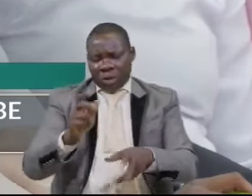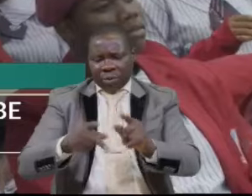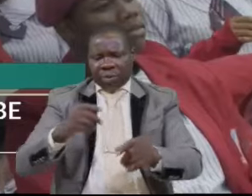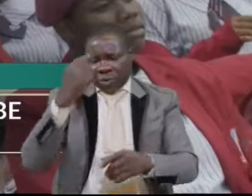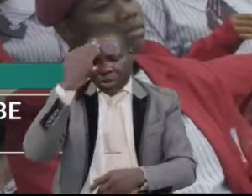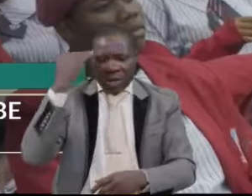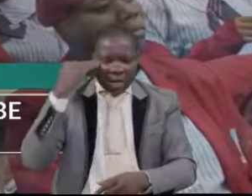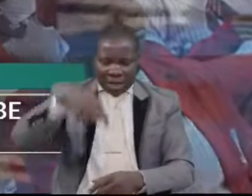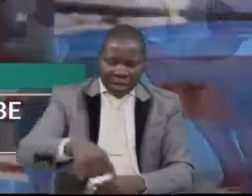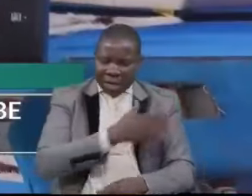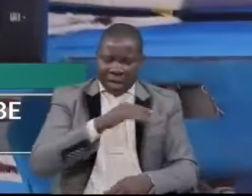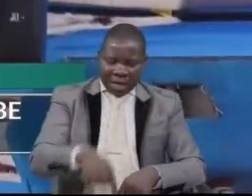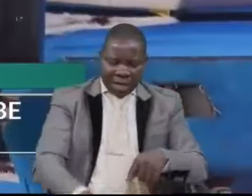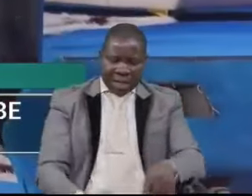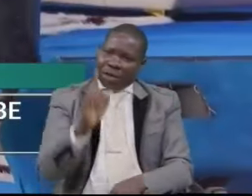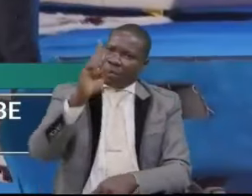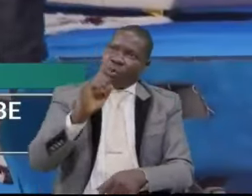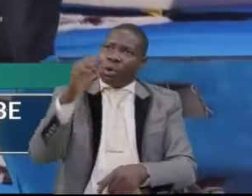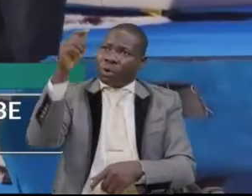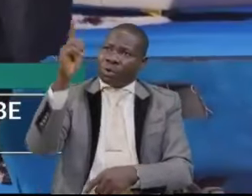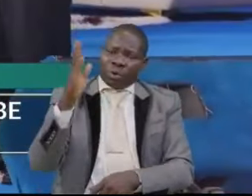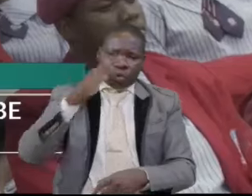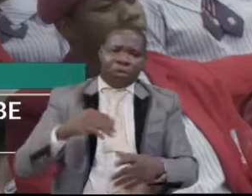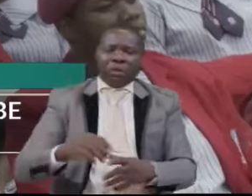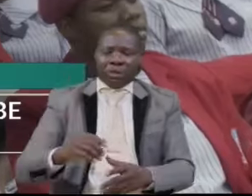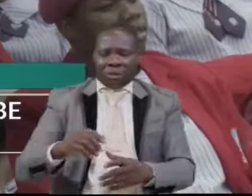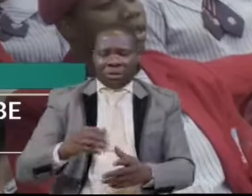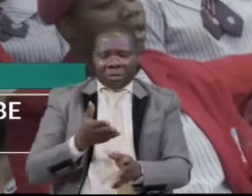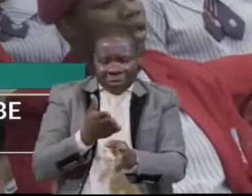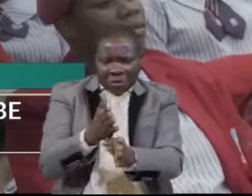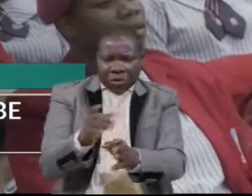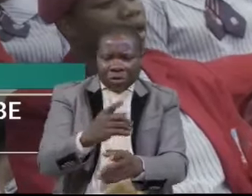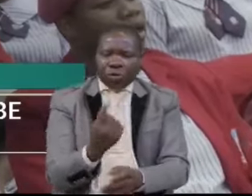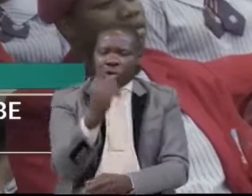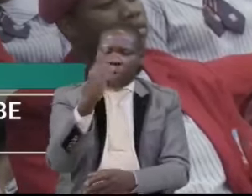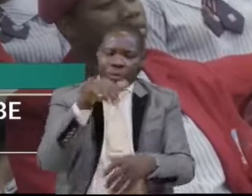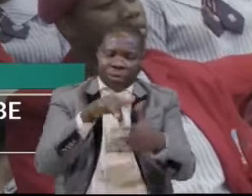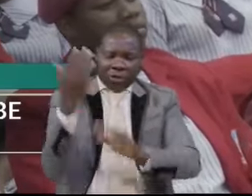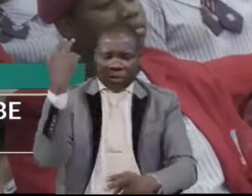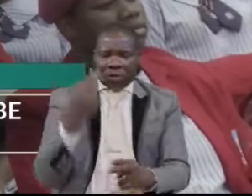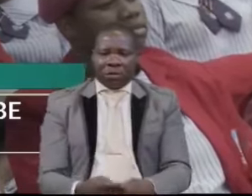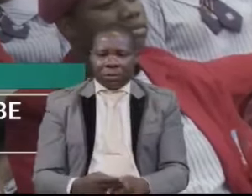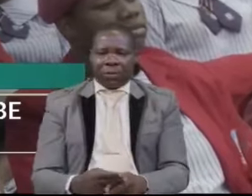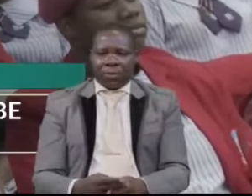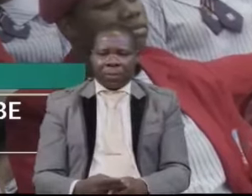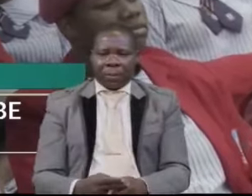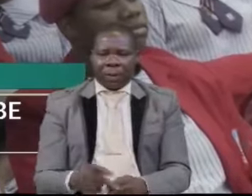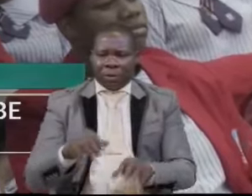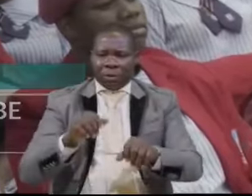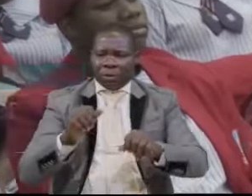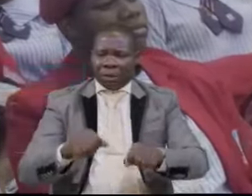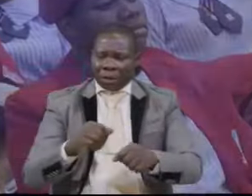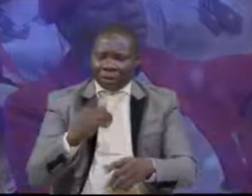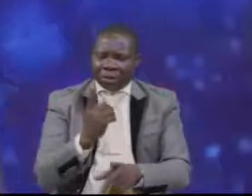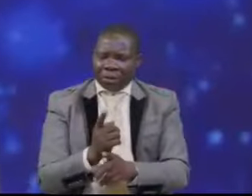was straightening you up. I said the Lord will straighten you up. I can just imagine, as I see you in days